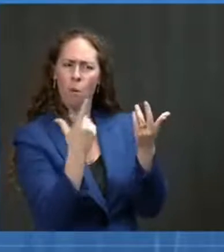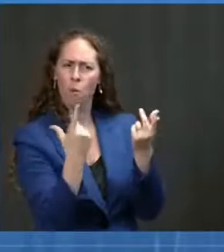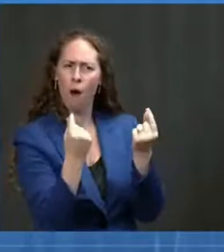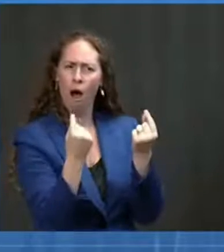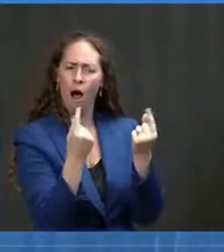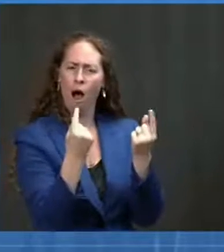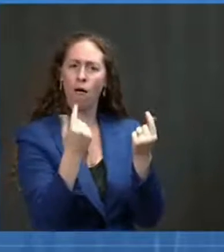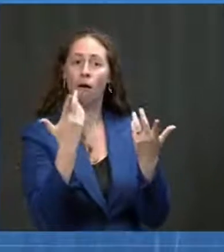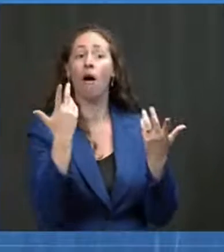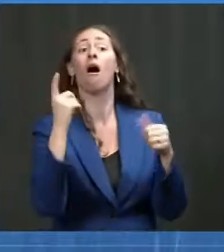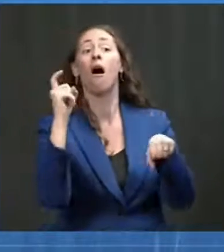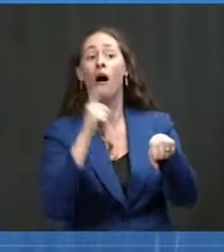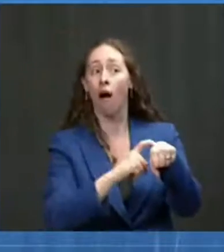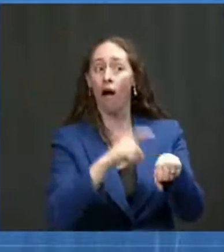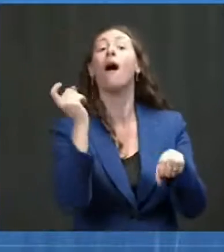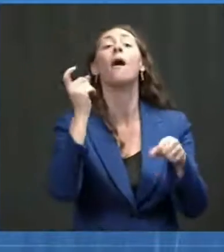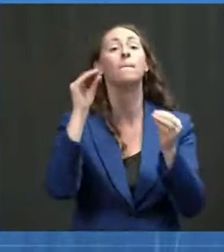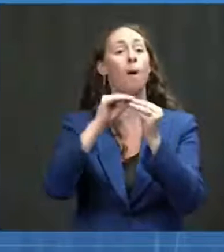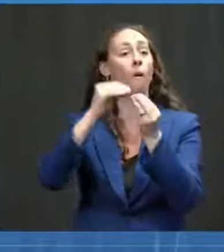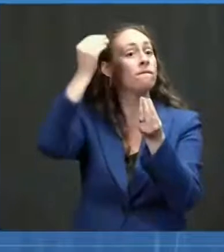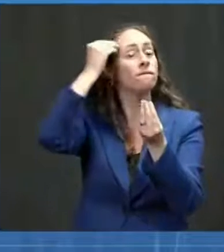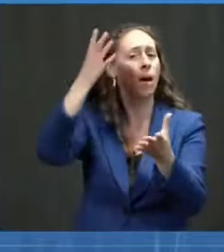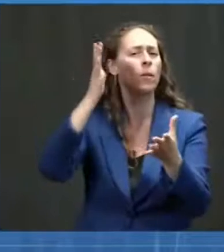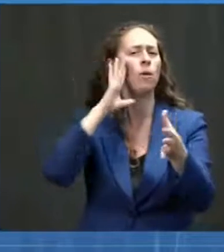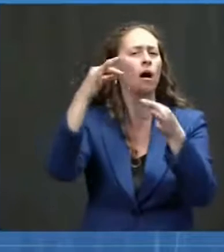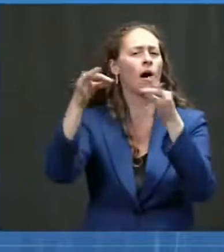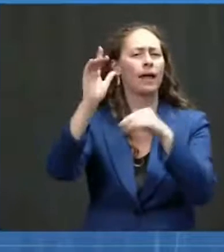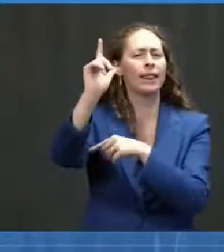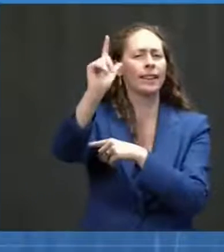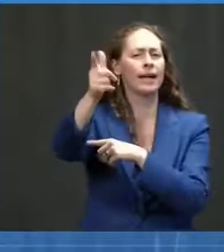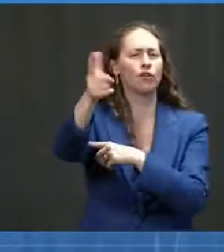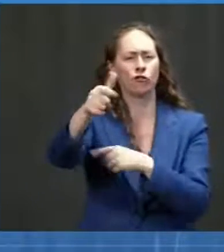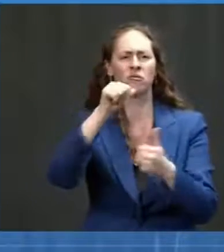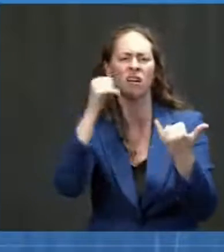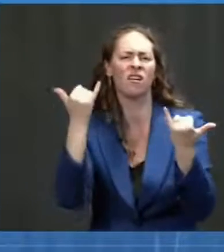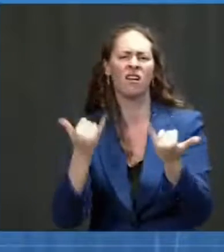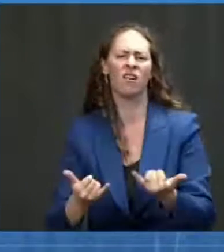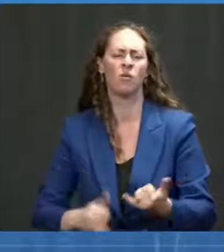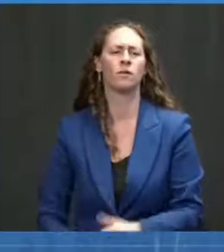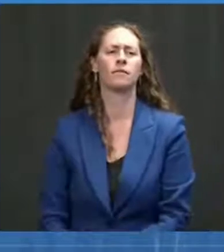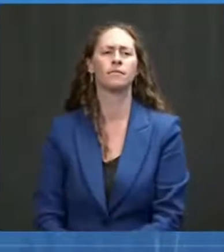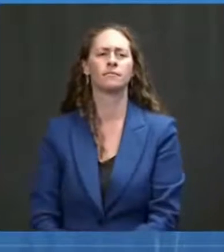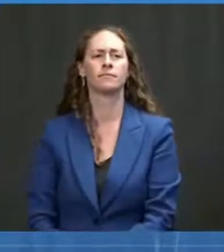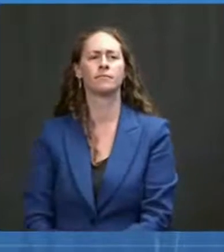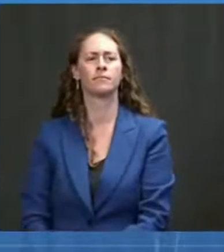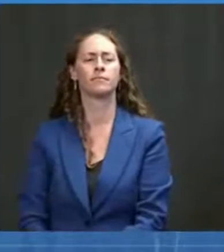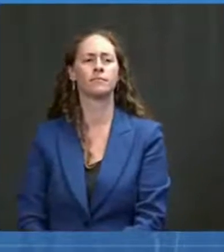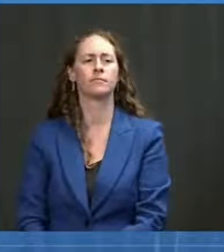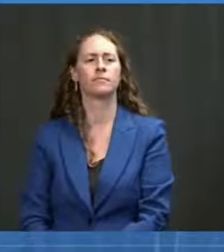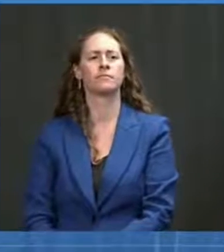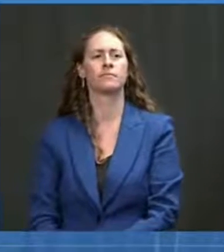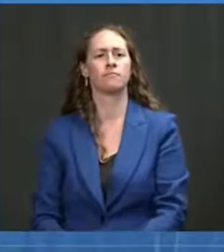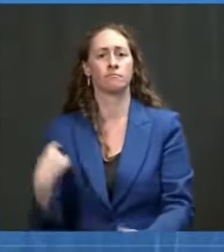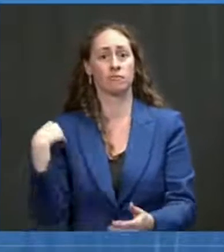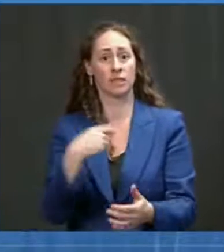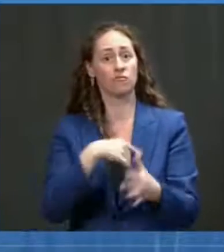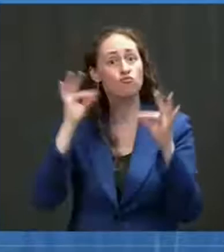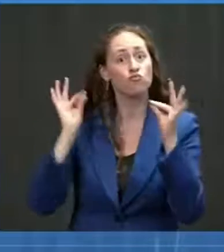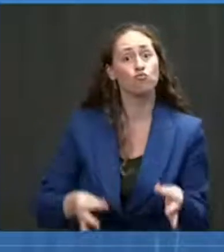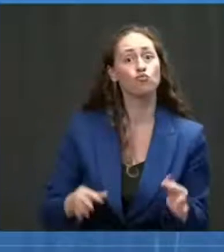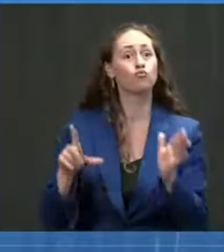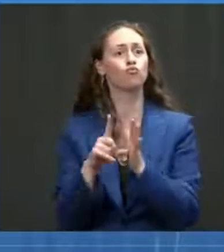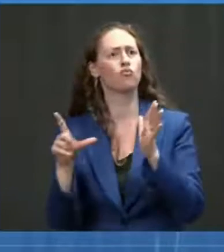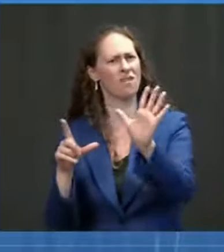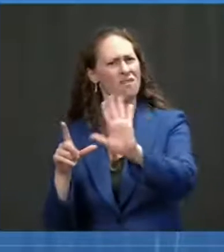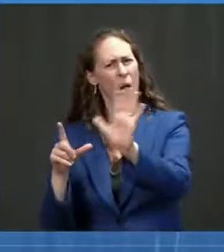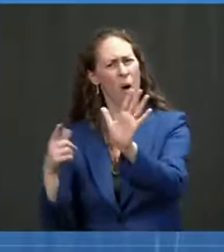shots. I want to emphasize that this decision was not made lightly. It was made with careful consideration by